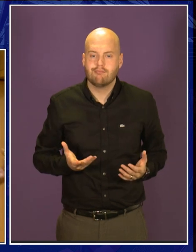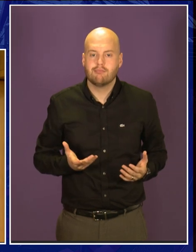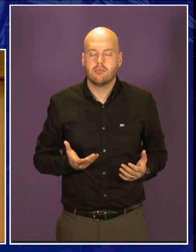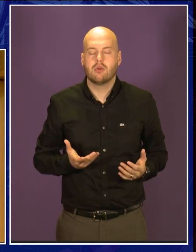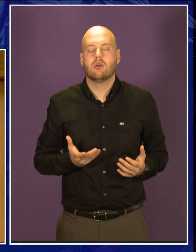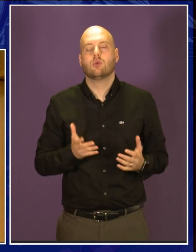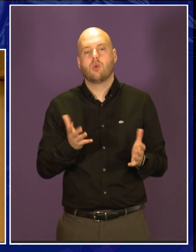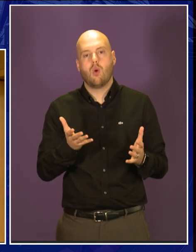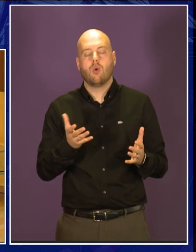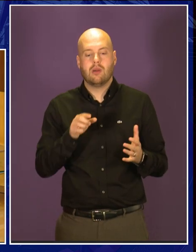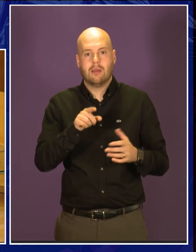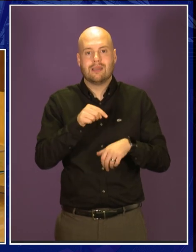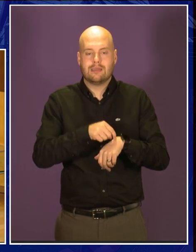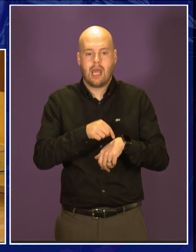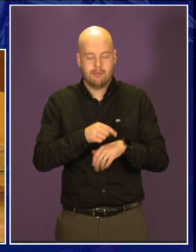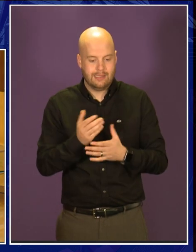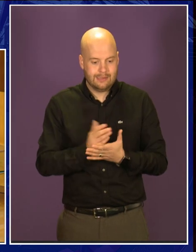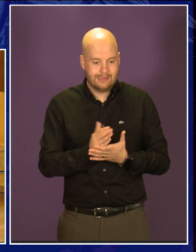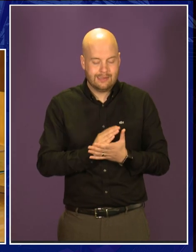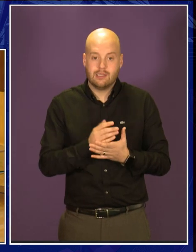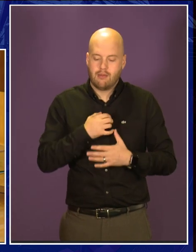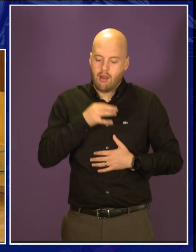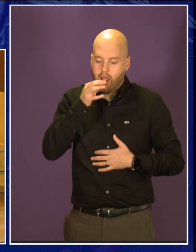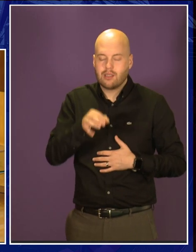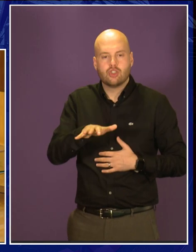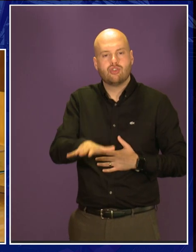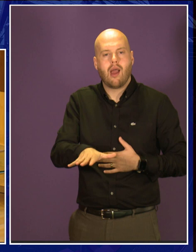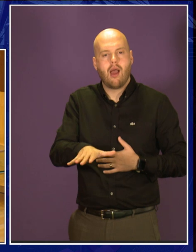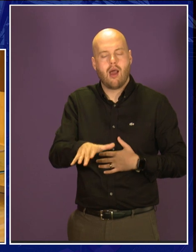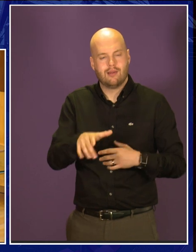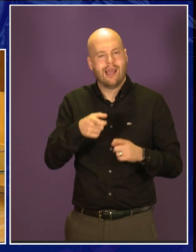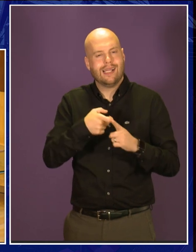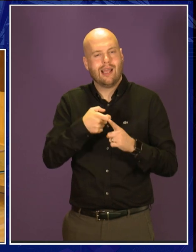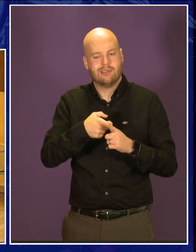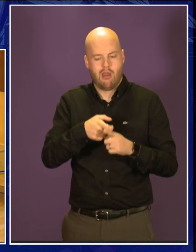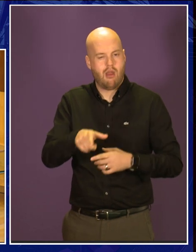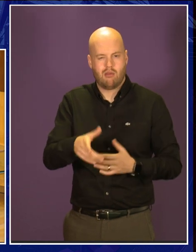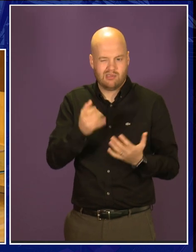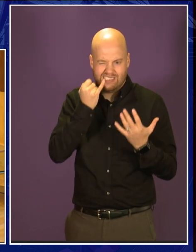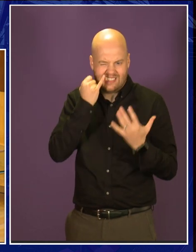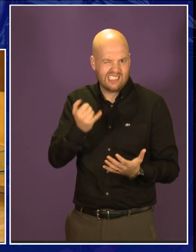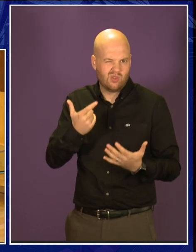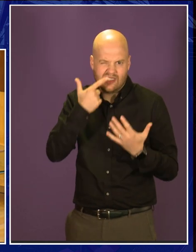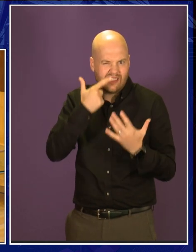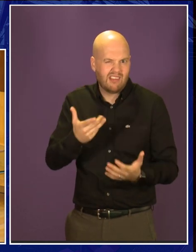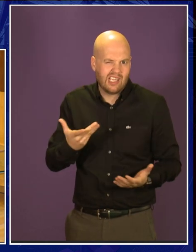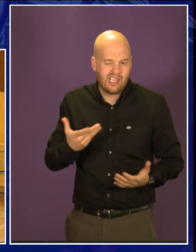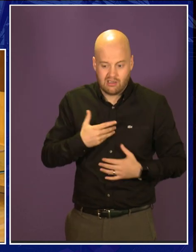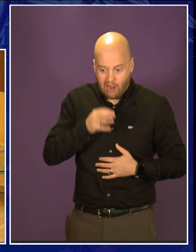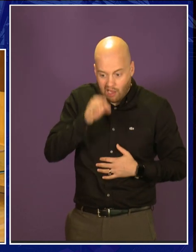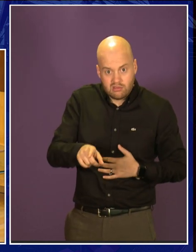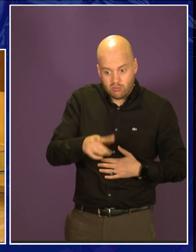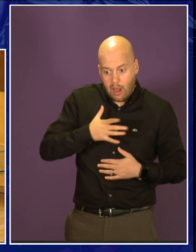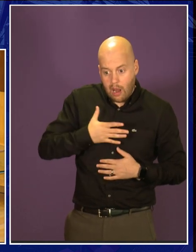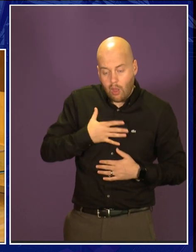called on a child. Her name was Ikeza, and she was about like 6, 7 years old. I said, Ikeza, where would you like to go?